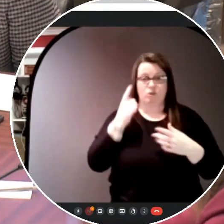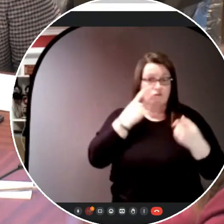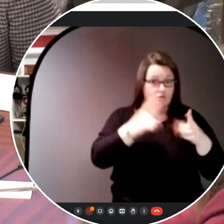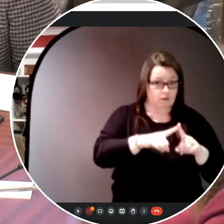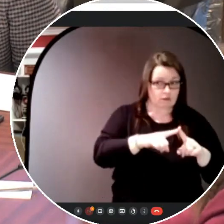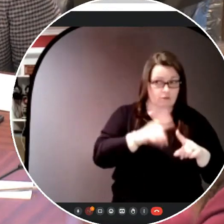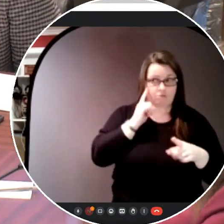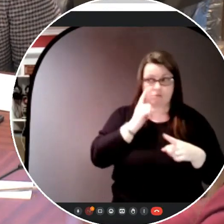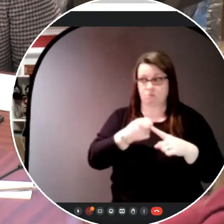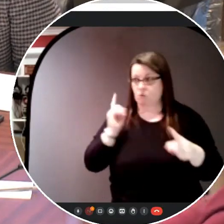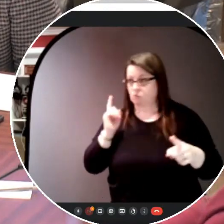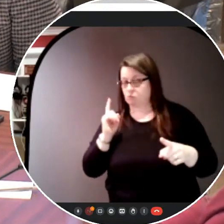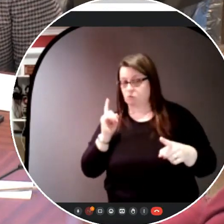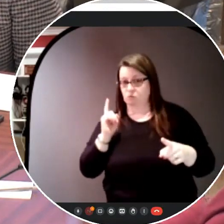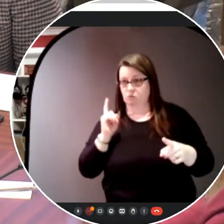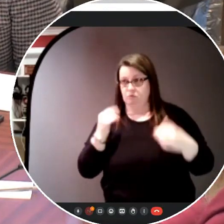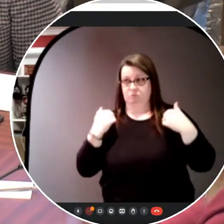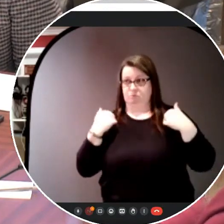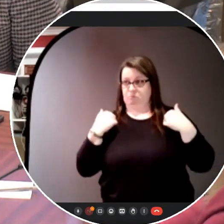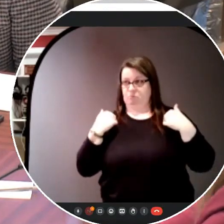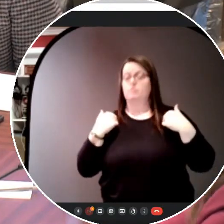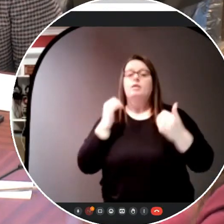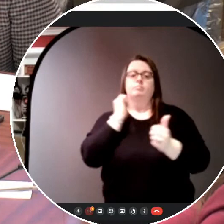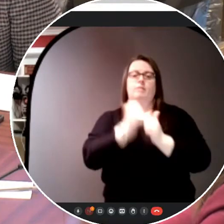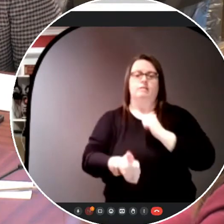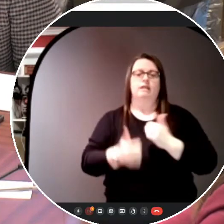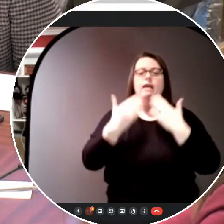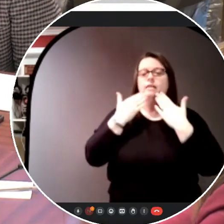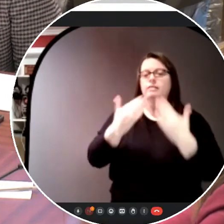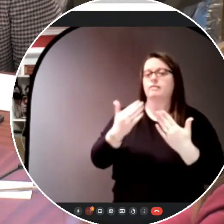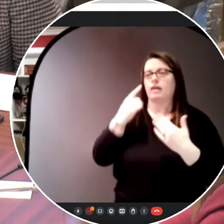Any abstentions? Carried. Thank you, everybody who joined us online